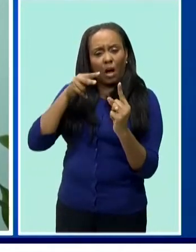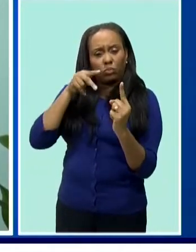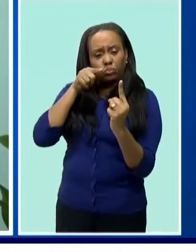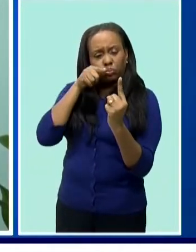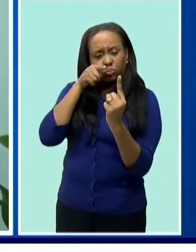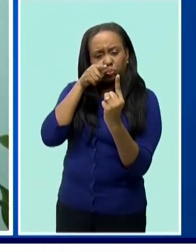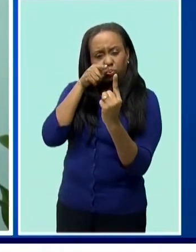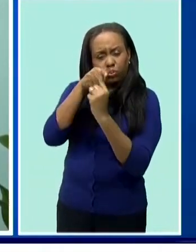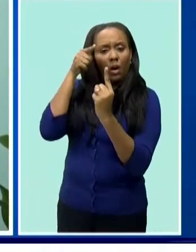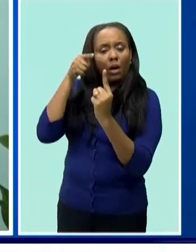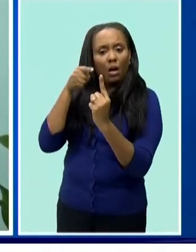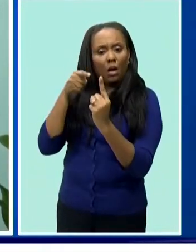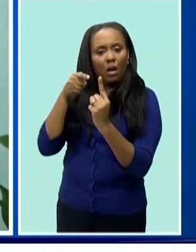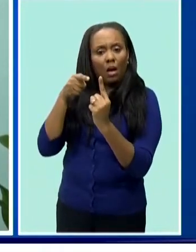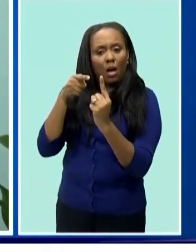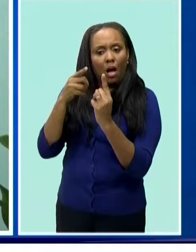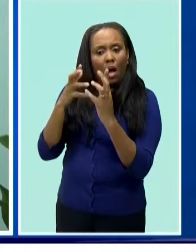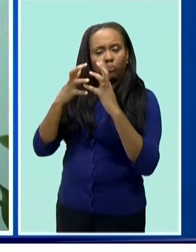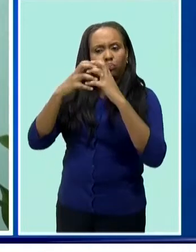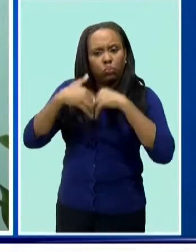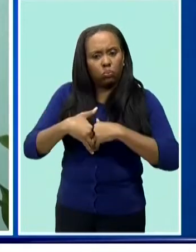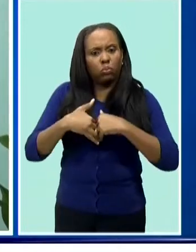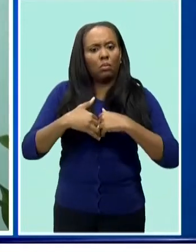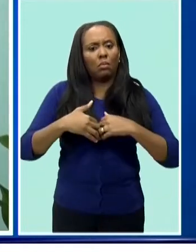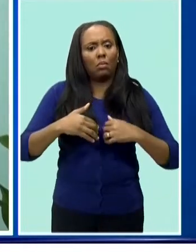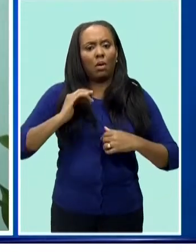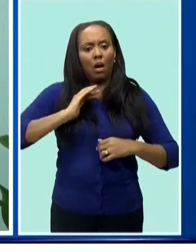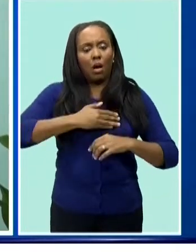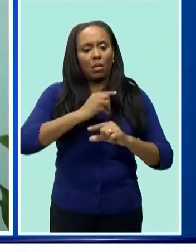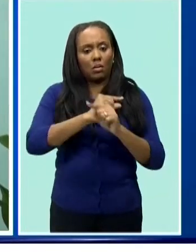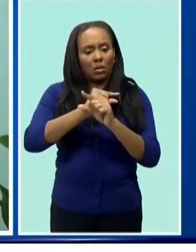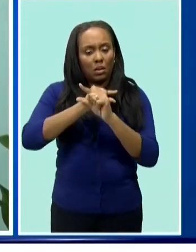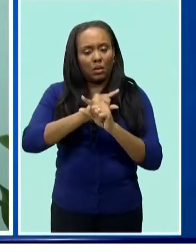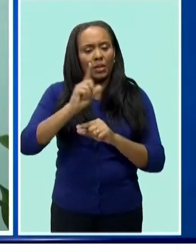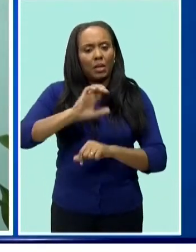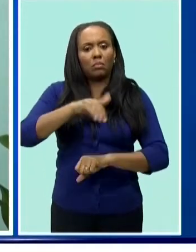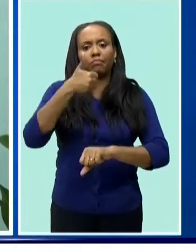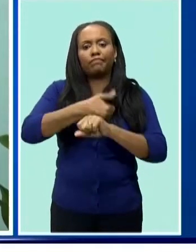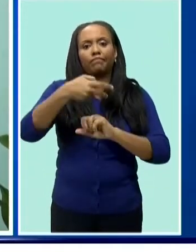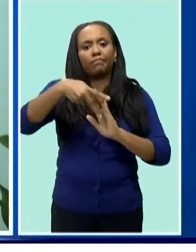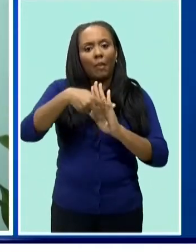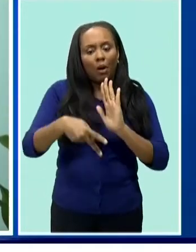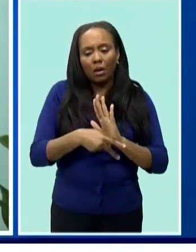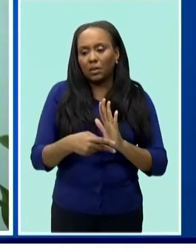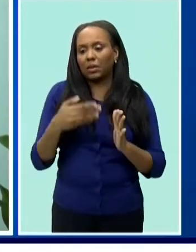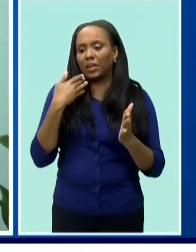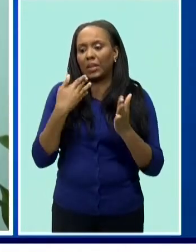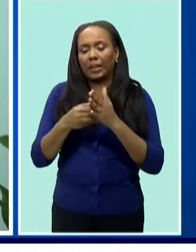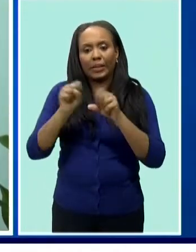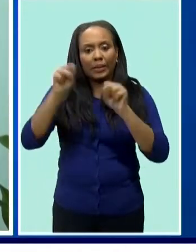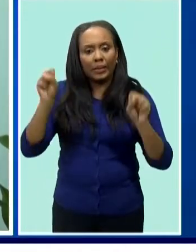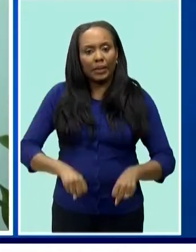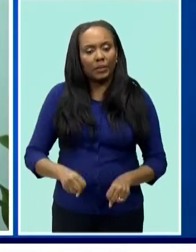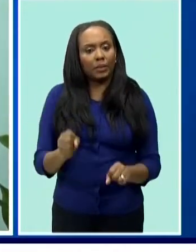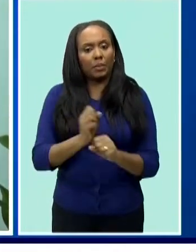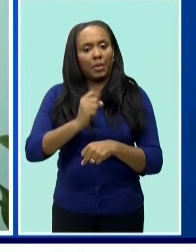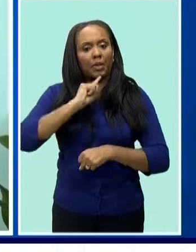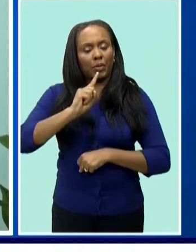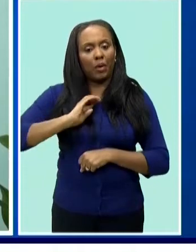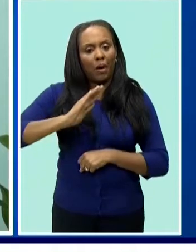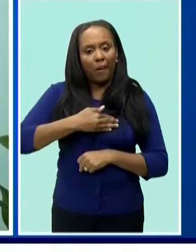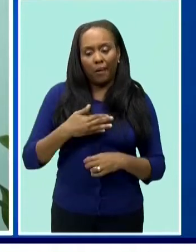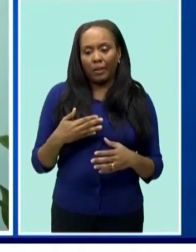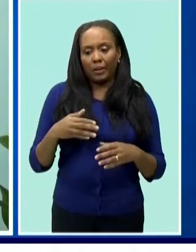by enhancing security capabilities and frameworks and implementing policies that strengthen the competence of our